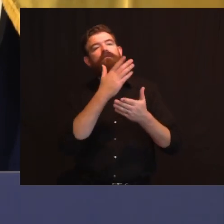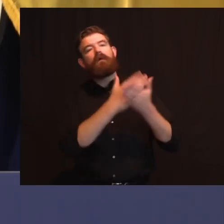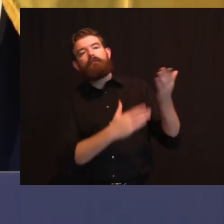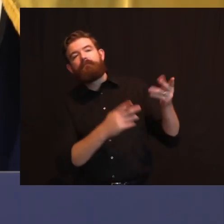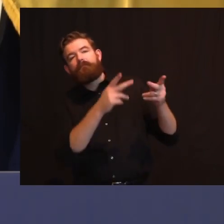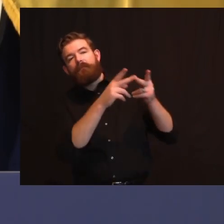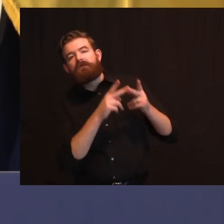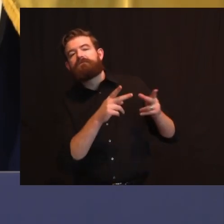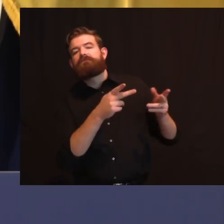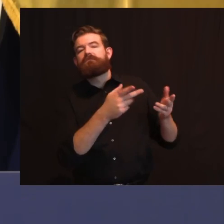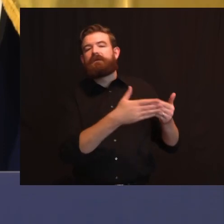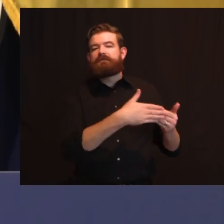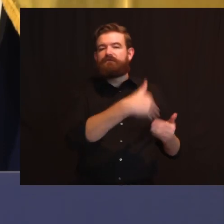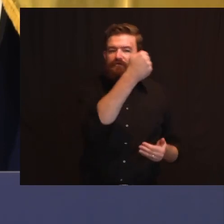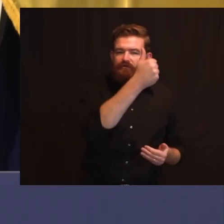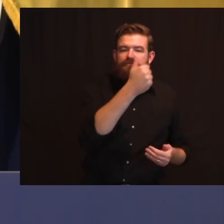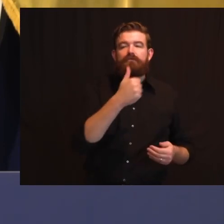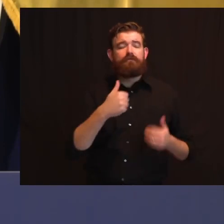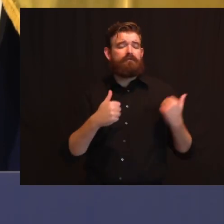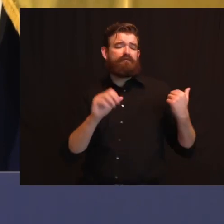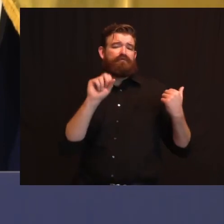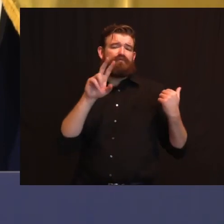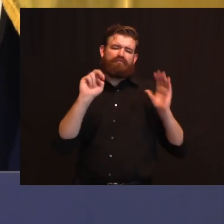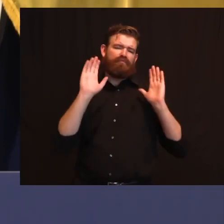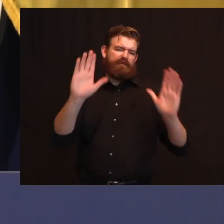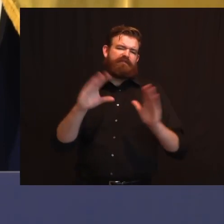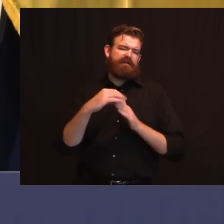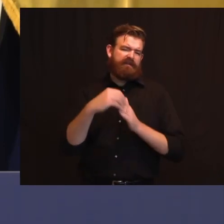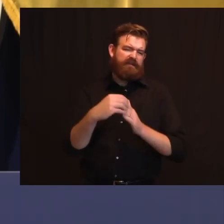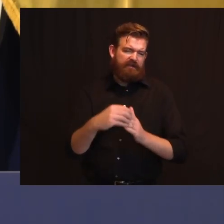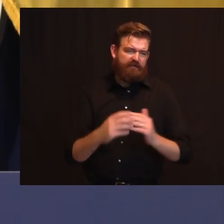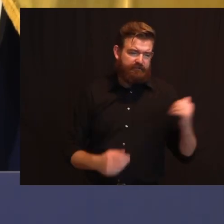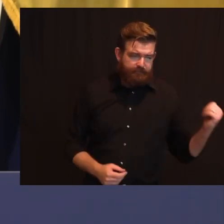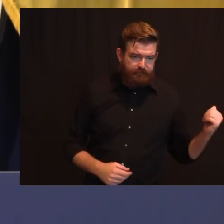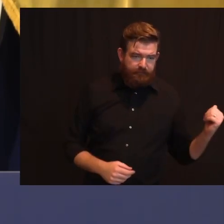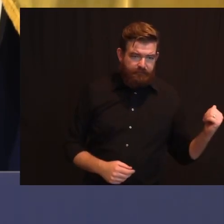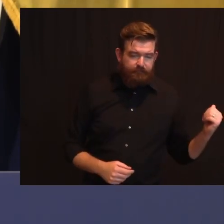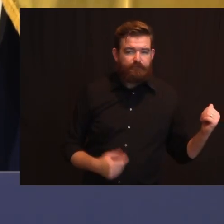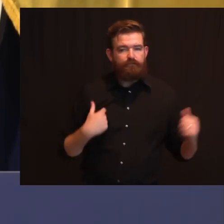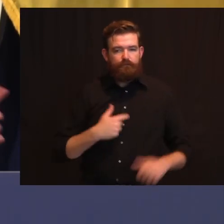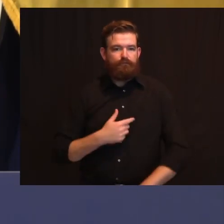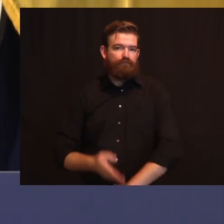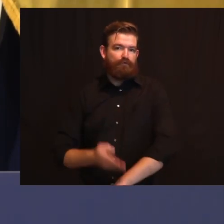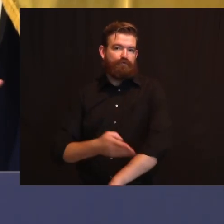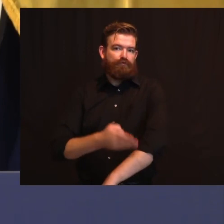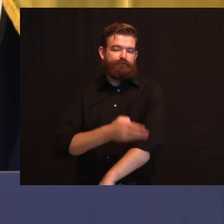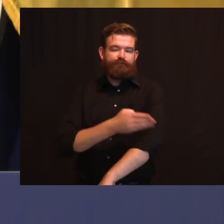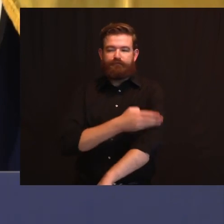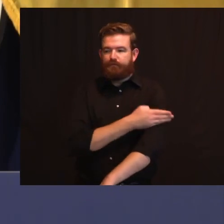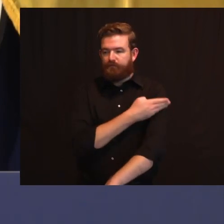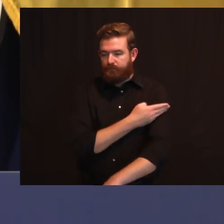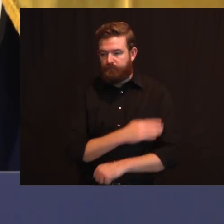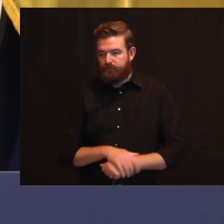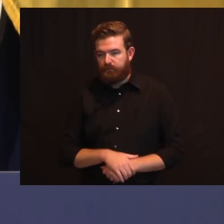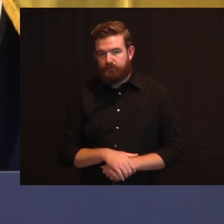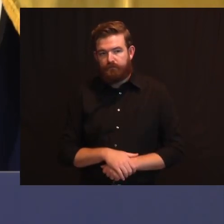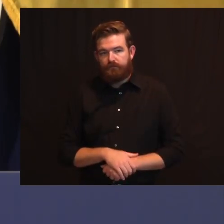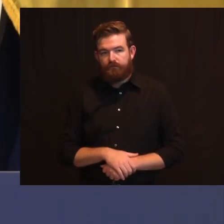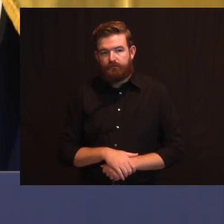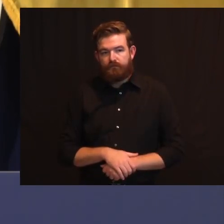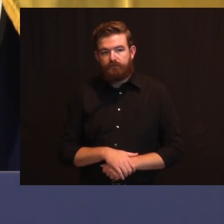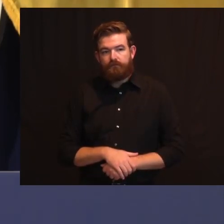who's outstanding, to get this into as good a place as it can be. And I want to say one other thing. It isn't